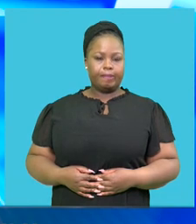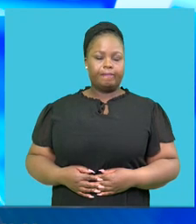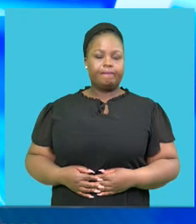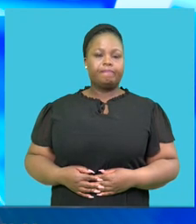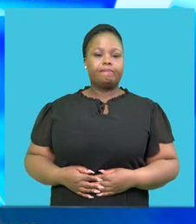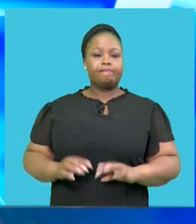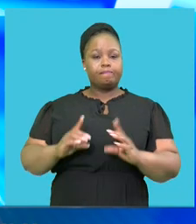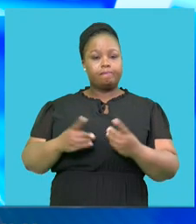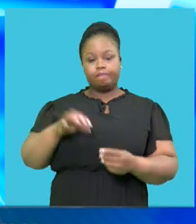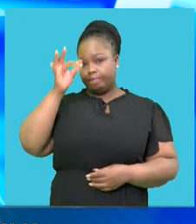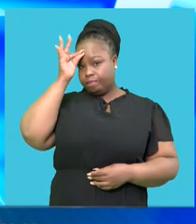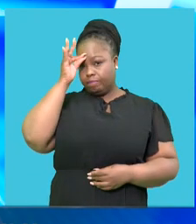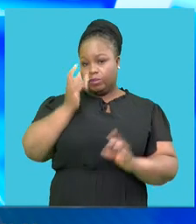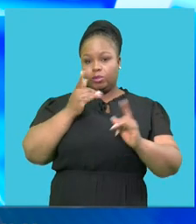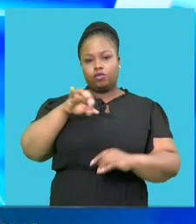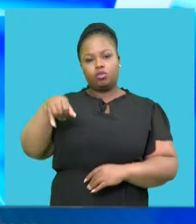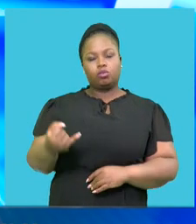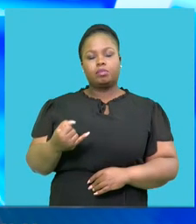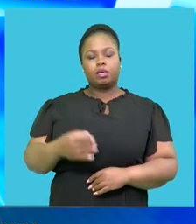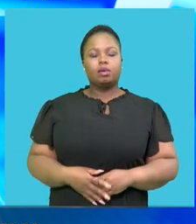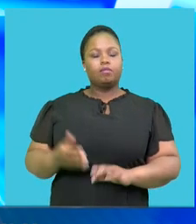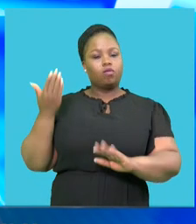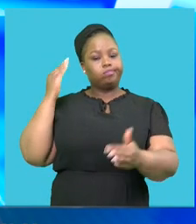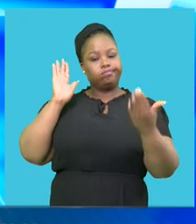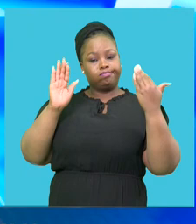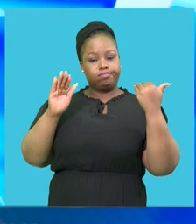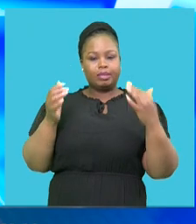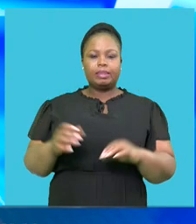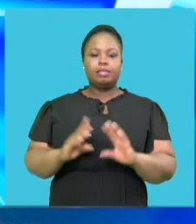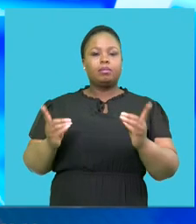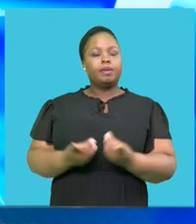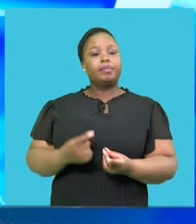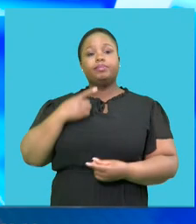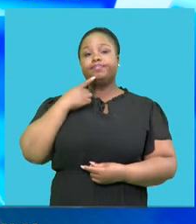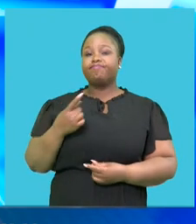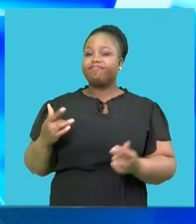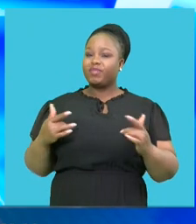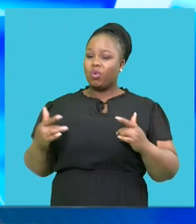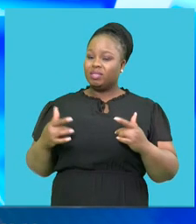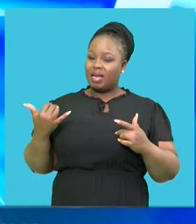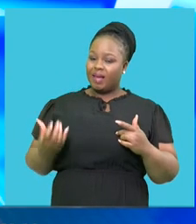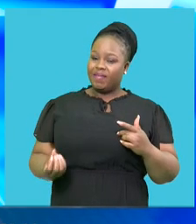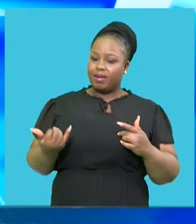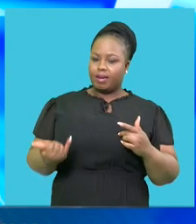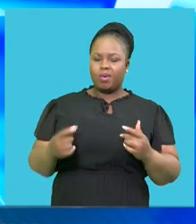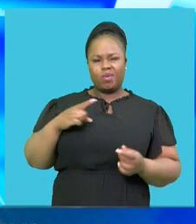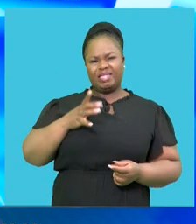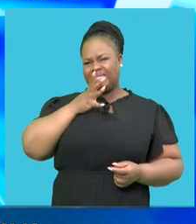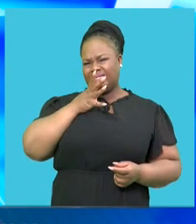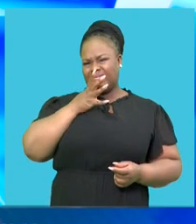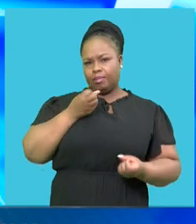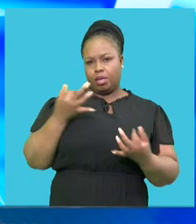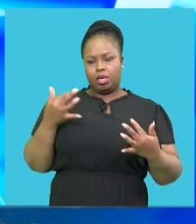Umnyango wamaphoyisa kamasipala waseGoli iJohannesburg Metropolitan Police Department ngolwasemzini usuzwaniseke ukukhathazeka ngesibalo